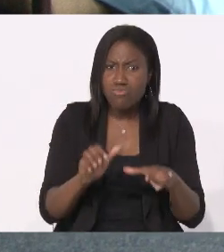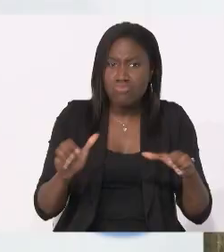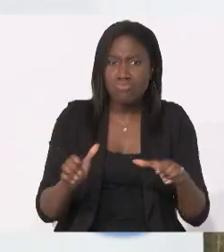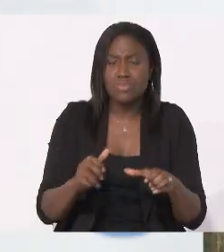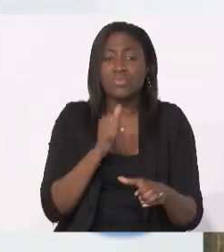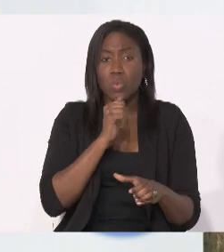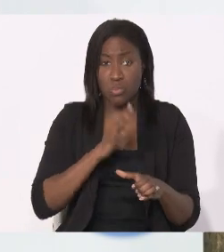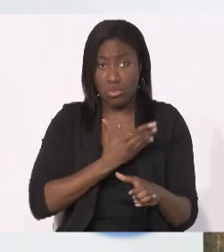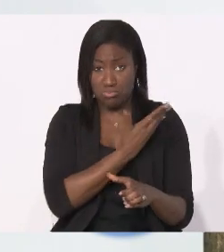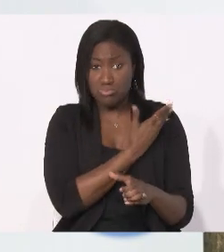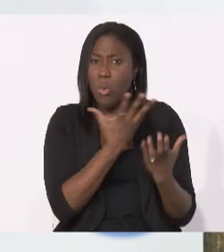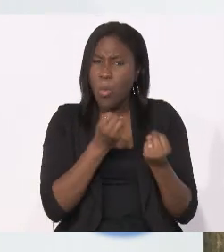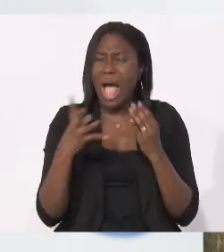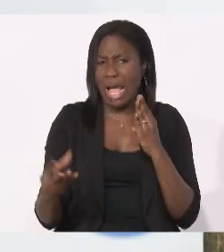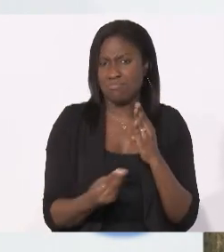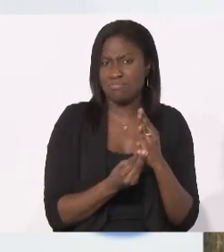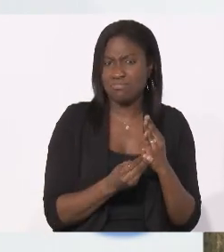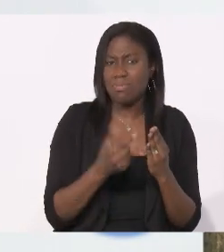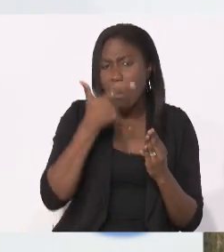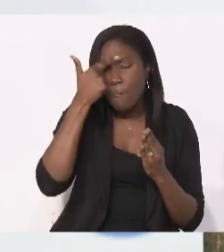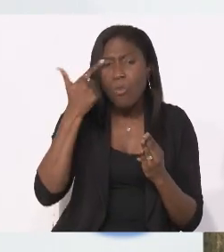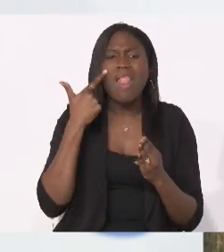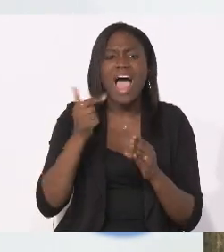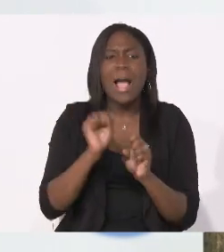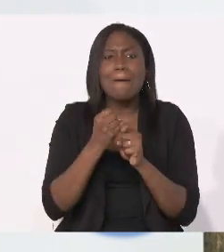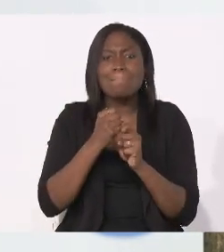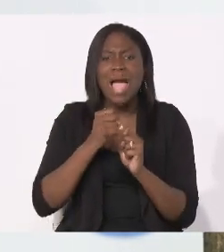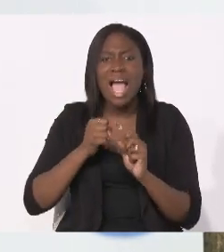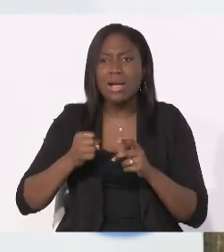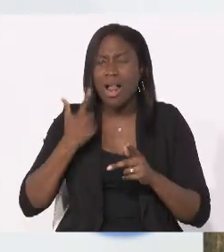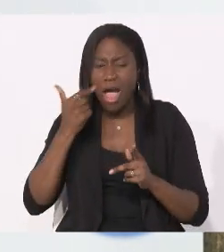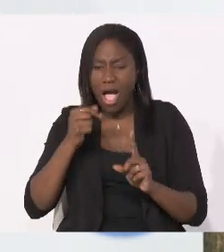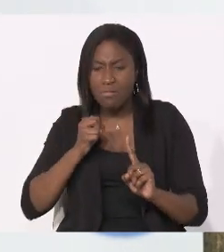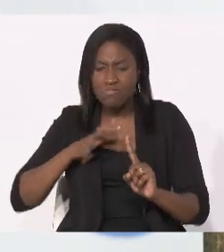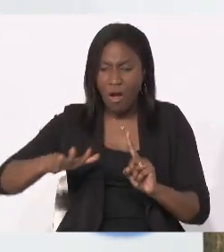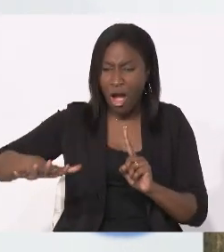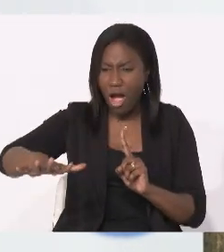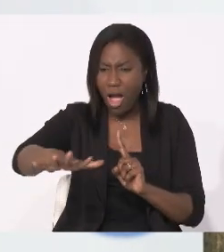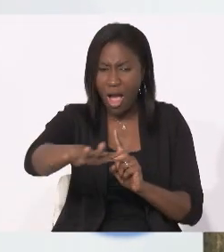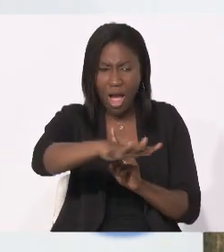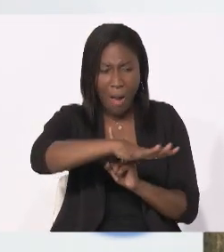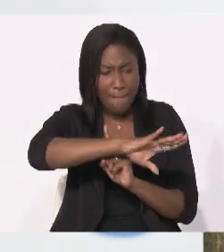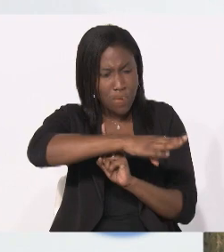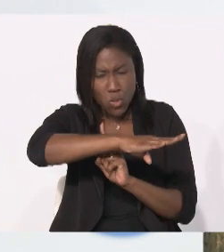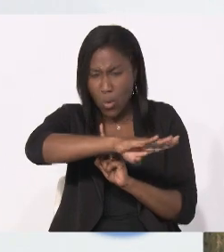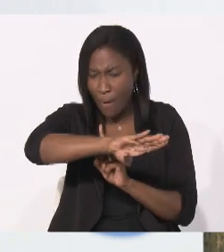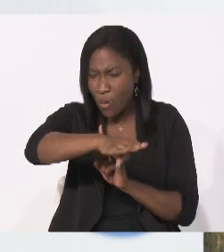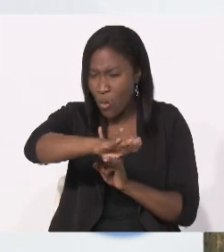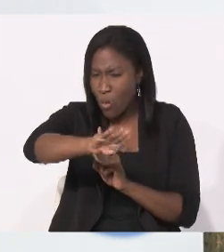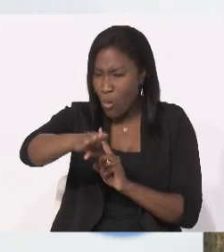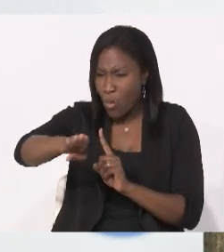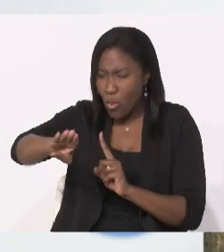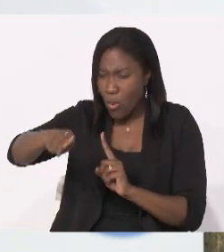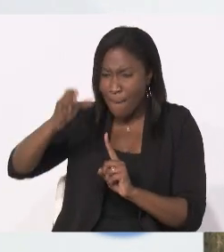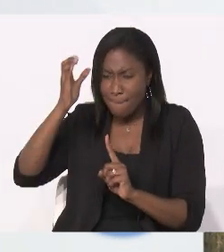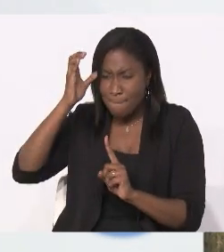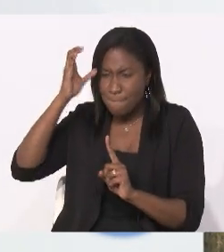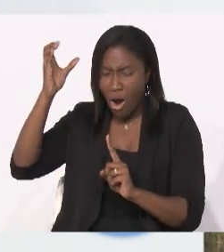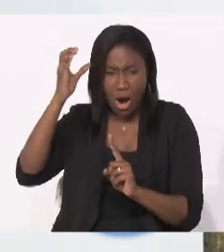because what you really want to do is to create an environment where where the creativity can flourish, the